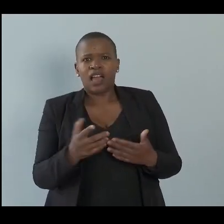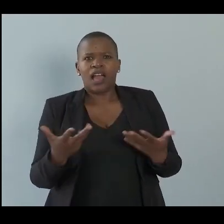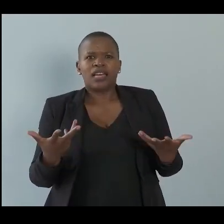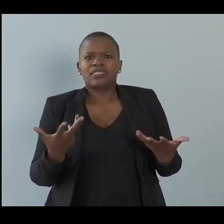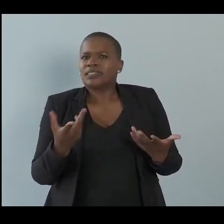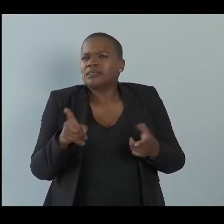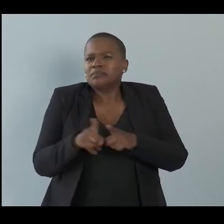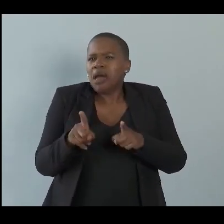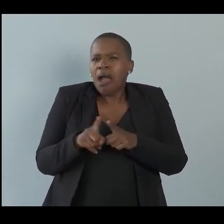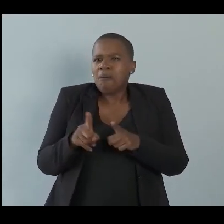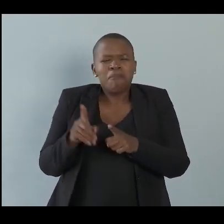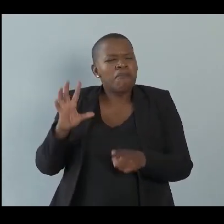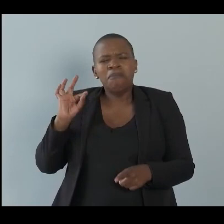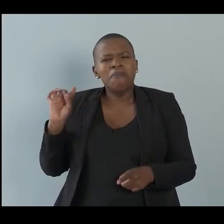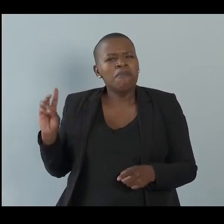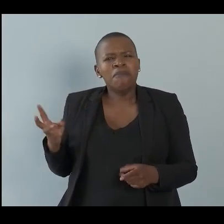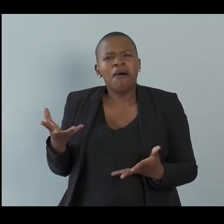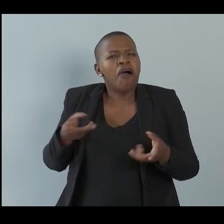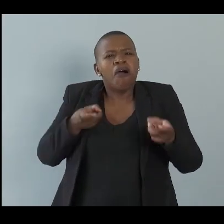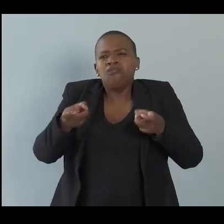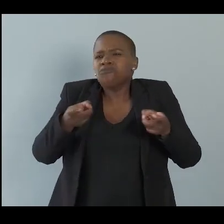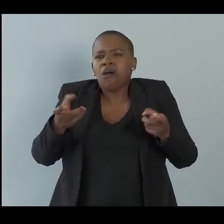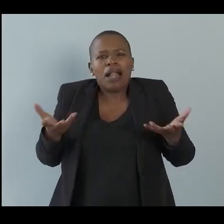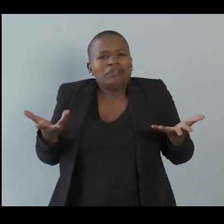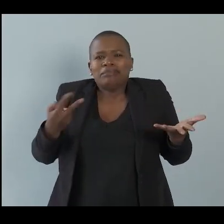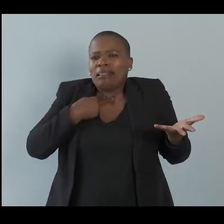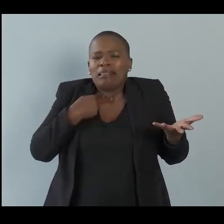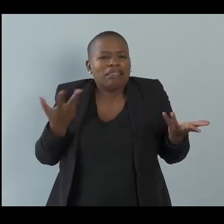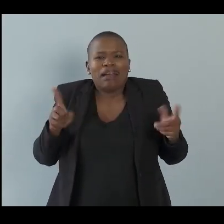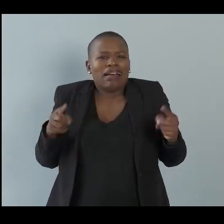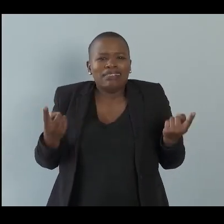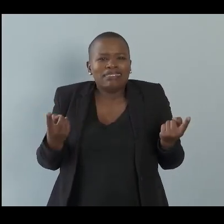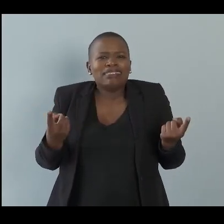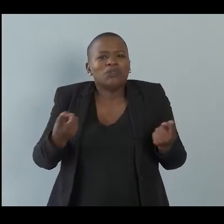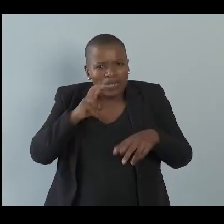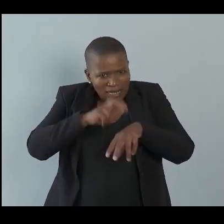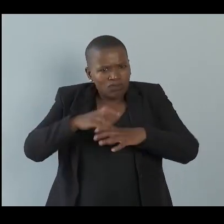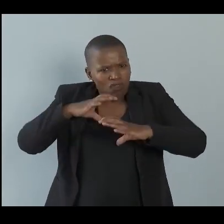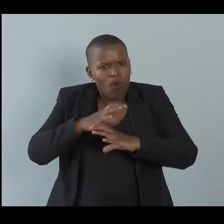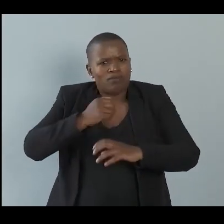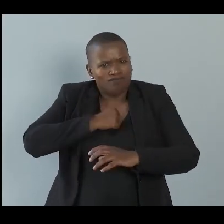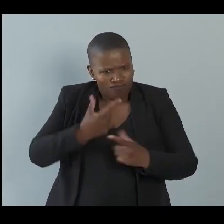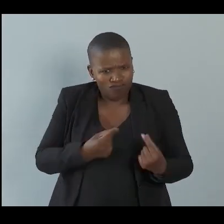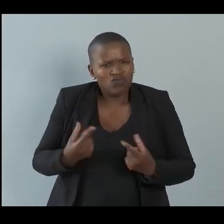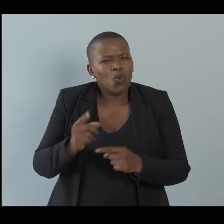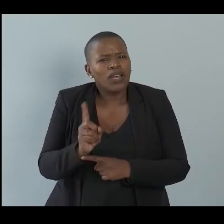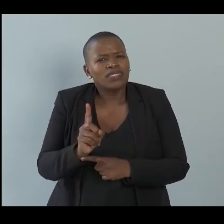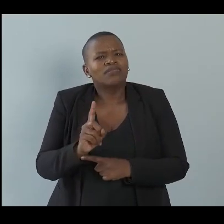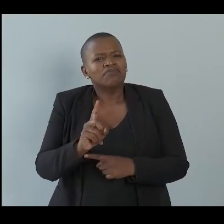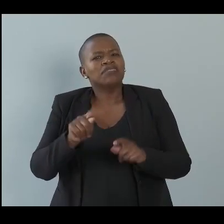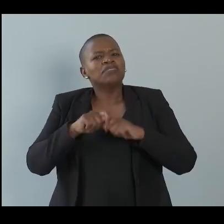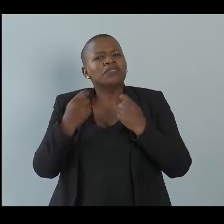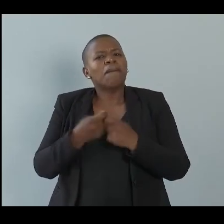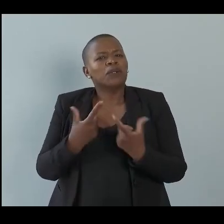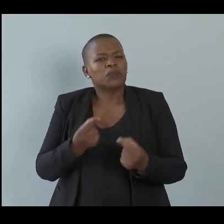Carl said. We can't control externalities, so, we're really focused on what we can do. I mean, having said that, as I said earlier on, I'm exceptionally